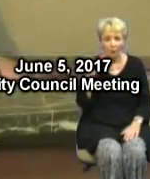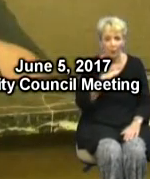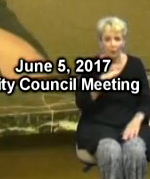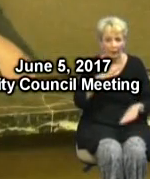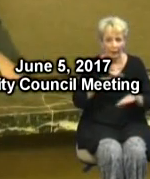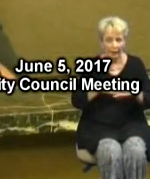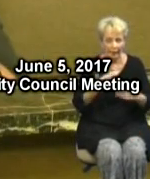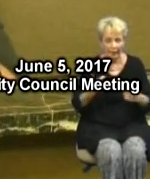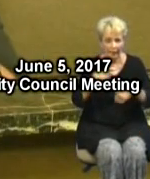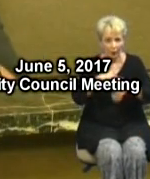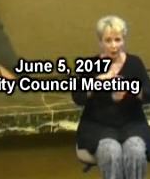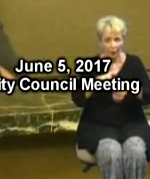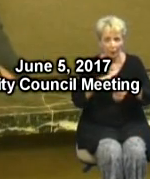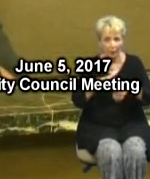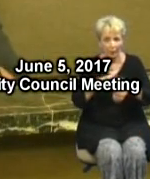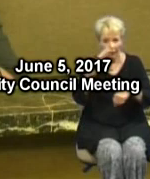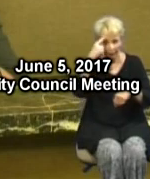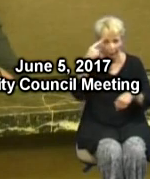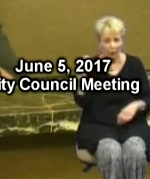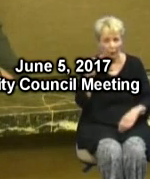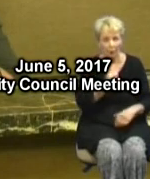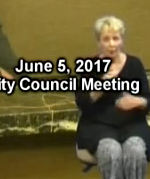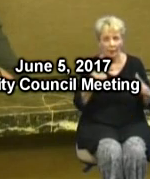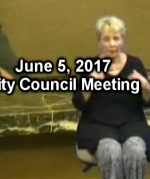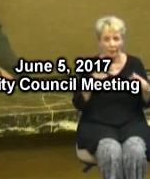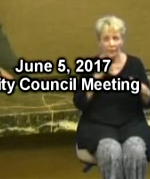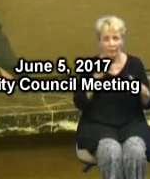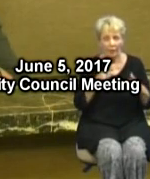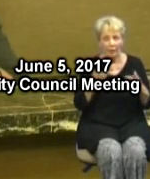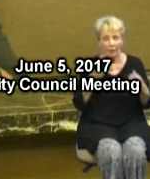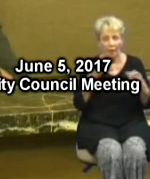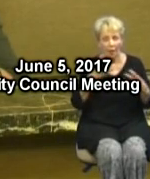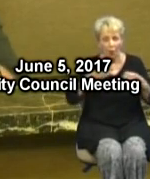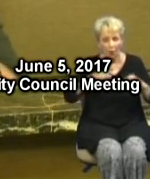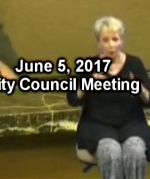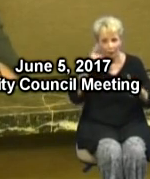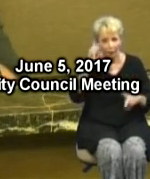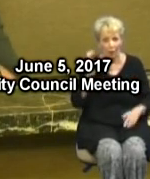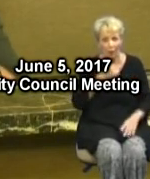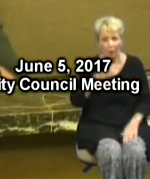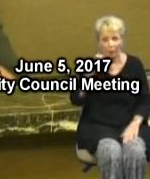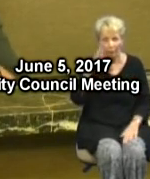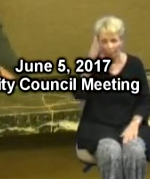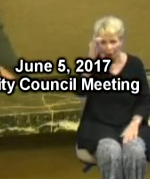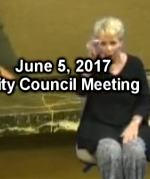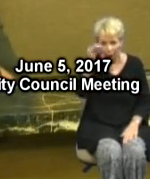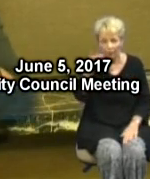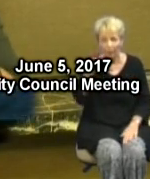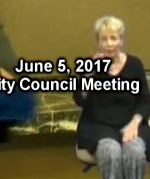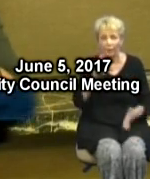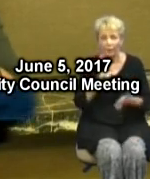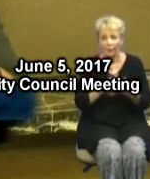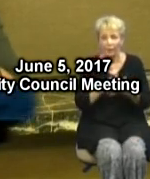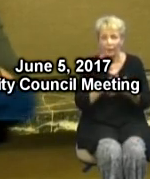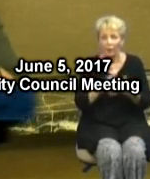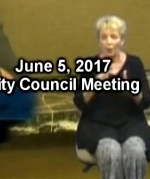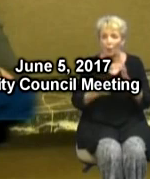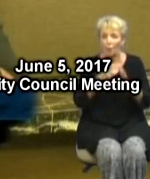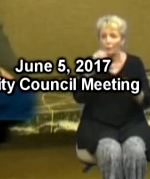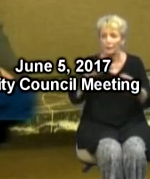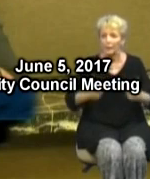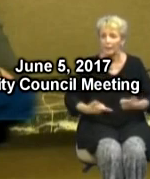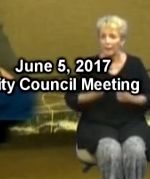point where I think we have some real opportunities for our future, some opportunities that are once in a